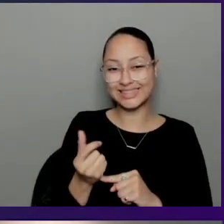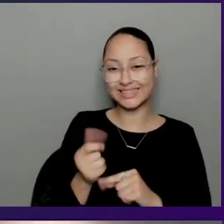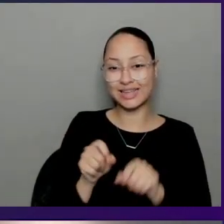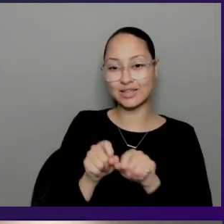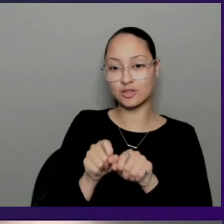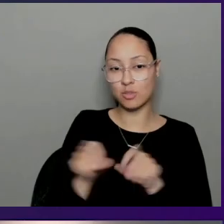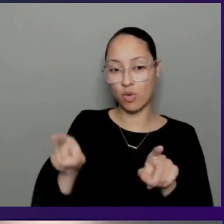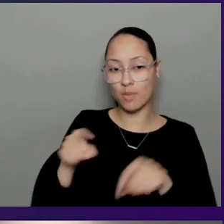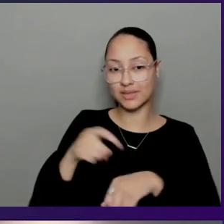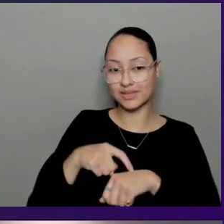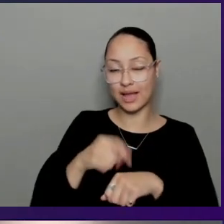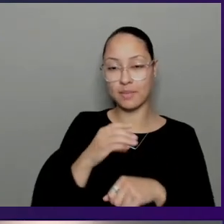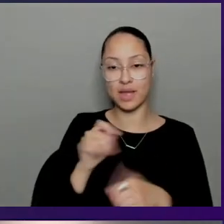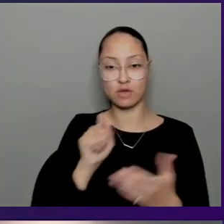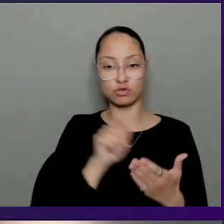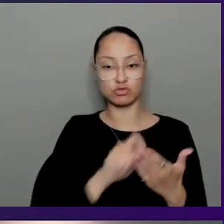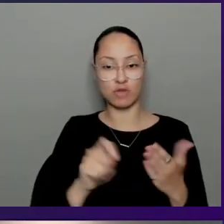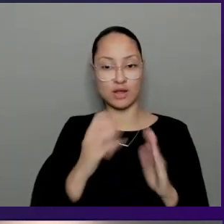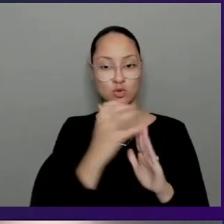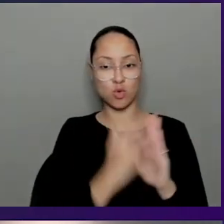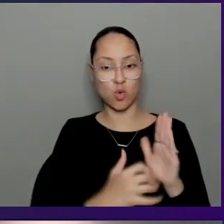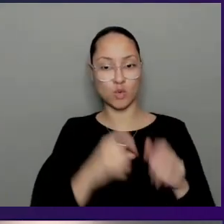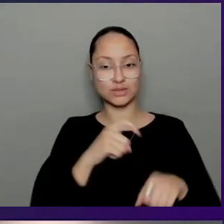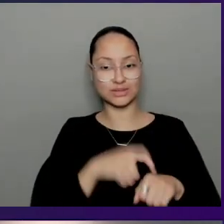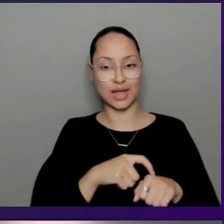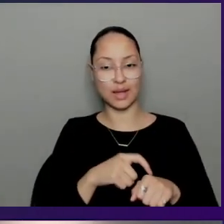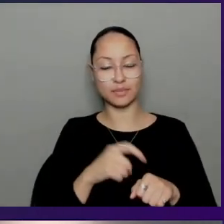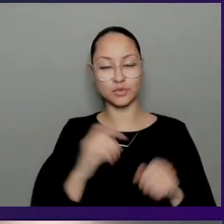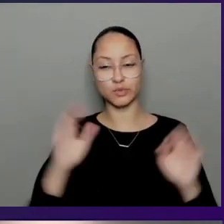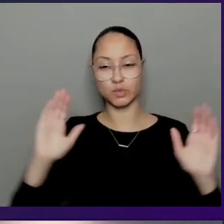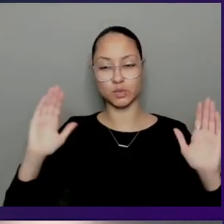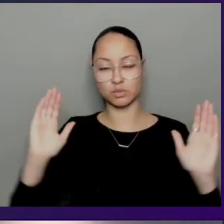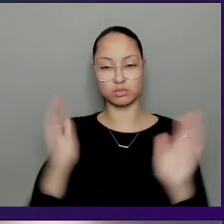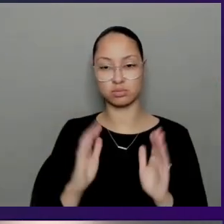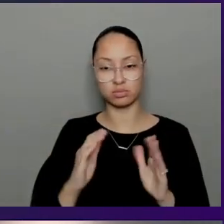the code, just to fit the time allocated for this session.